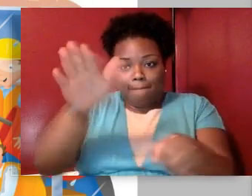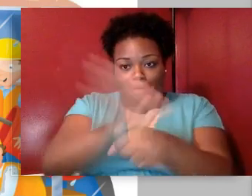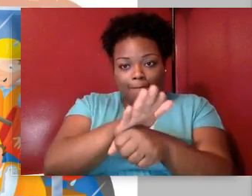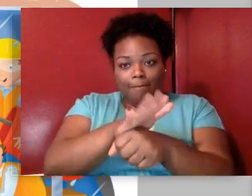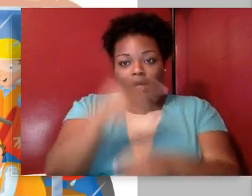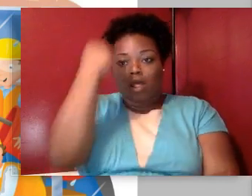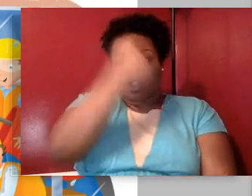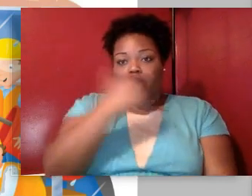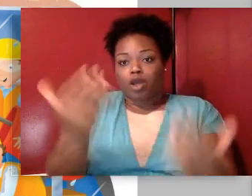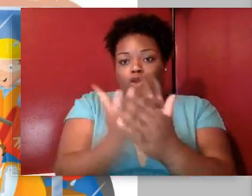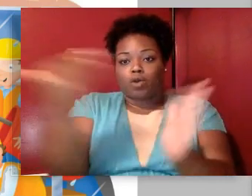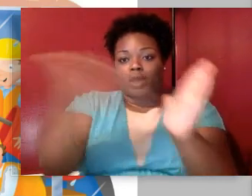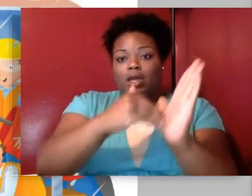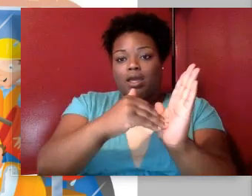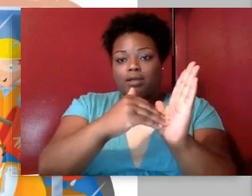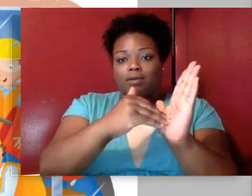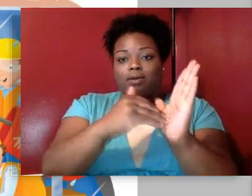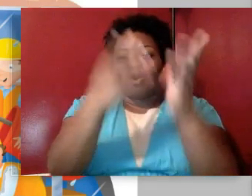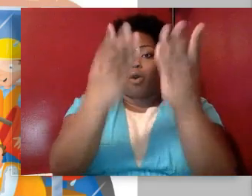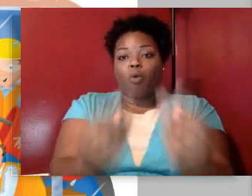again. Wet job.